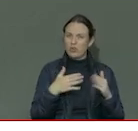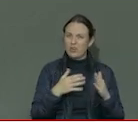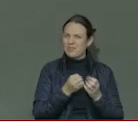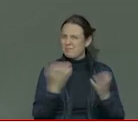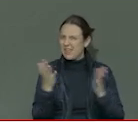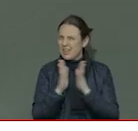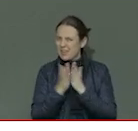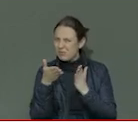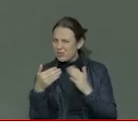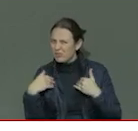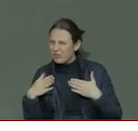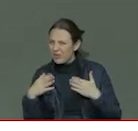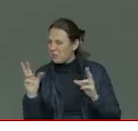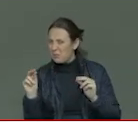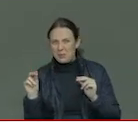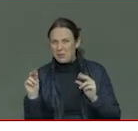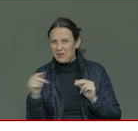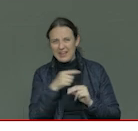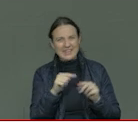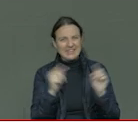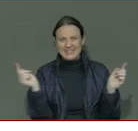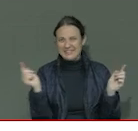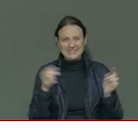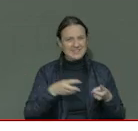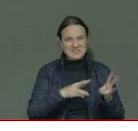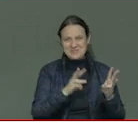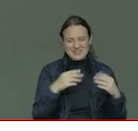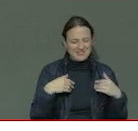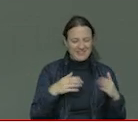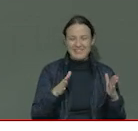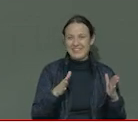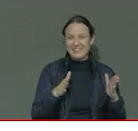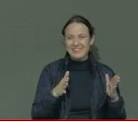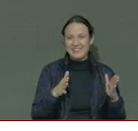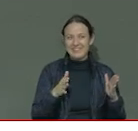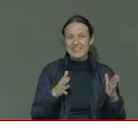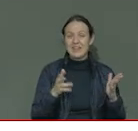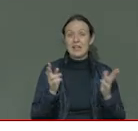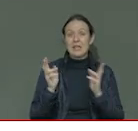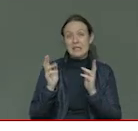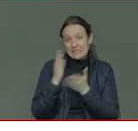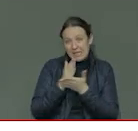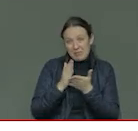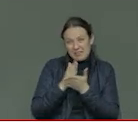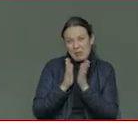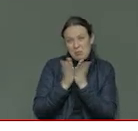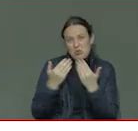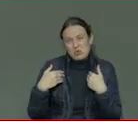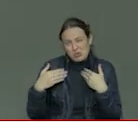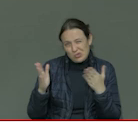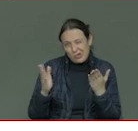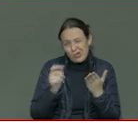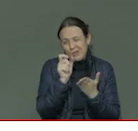note? No, most novels will not. You do have isolated novels that would have an author's